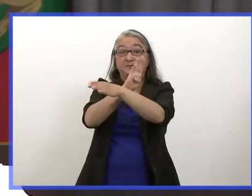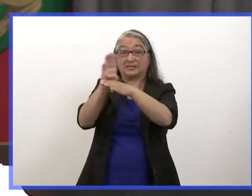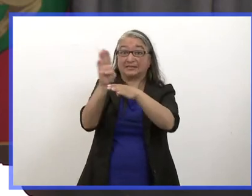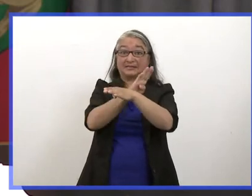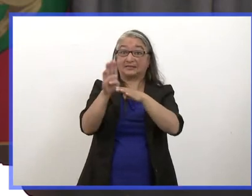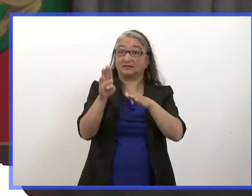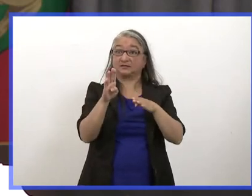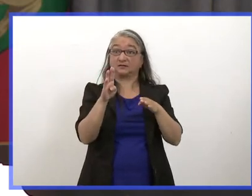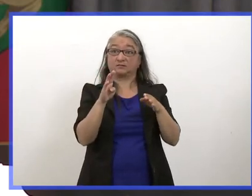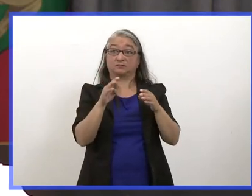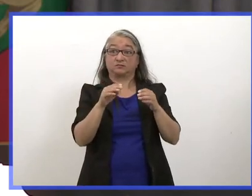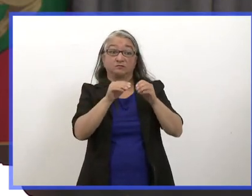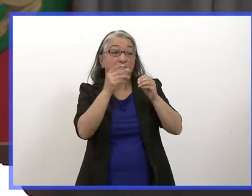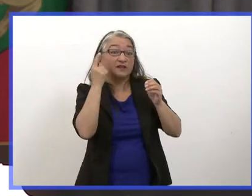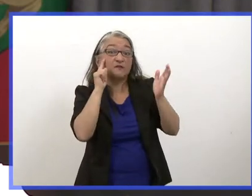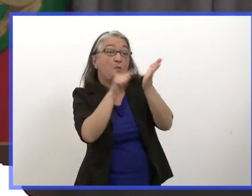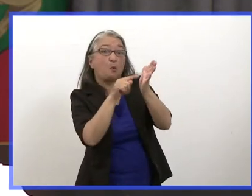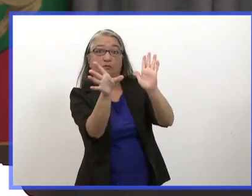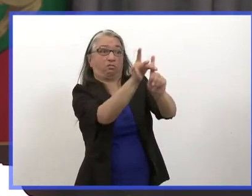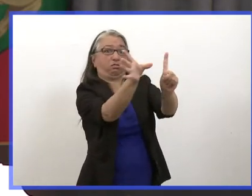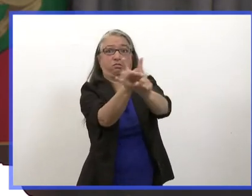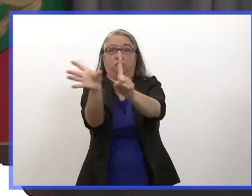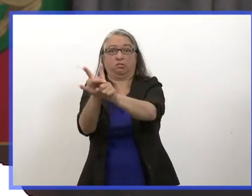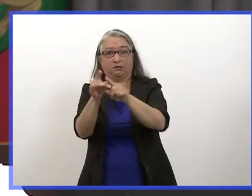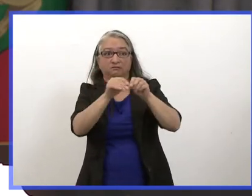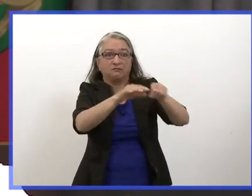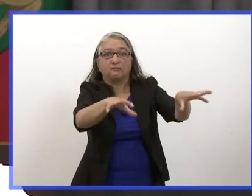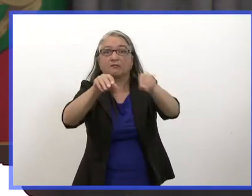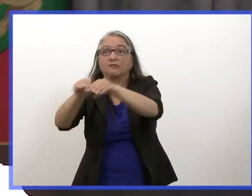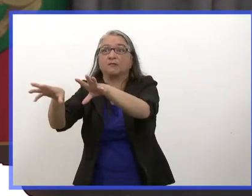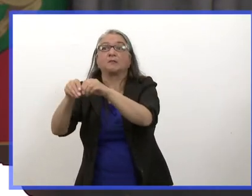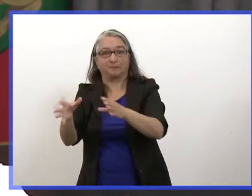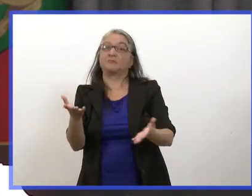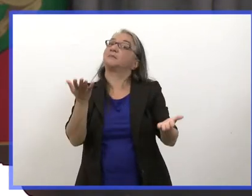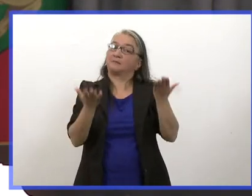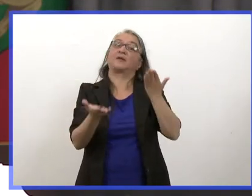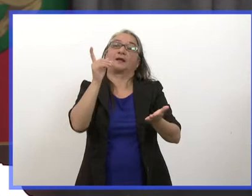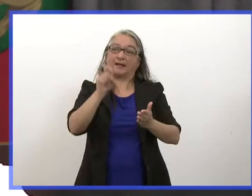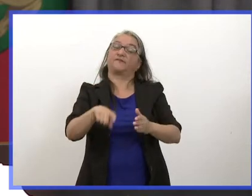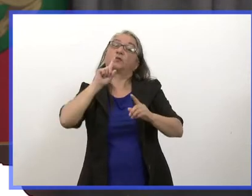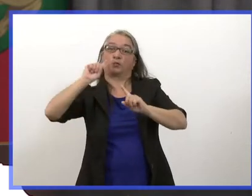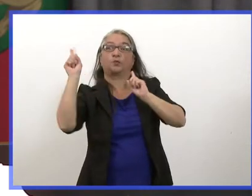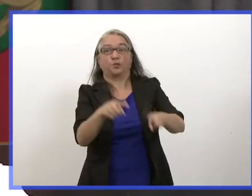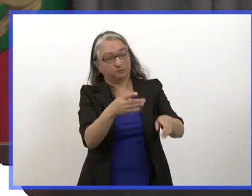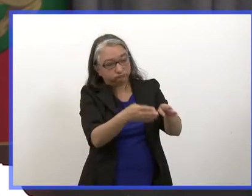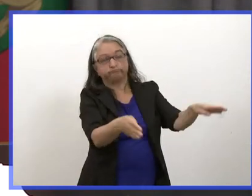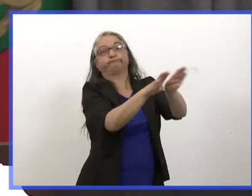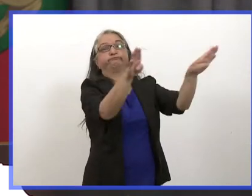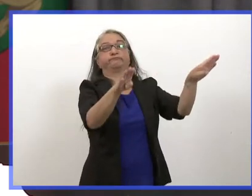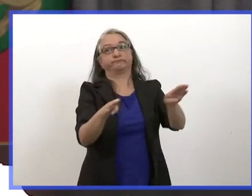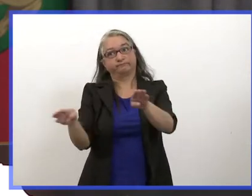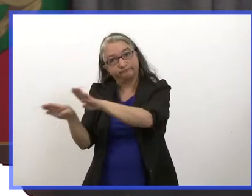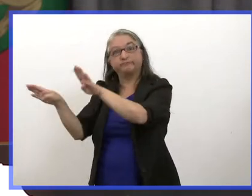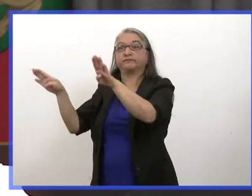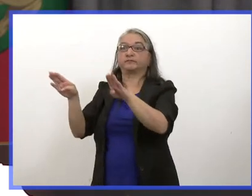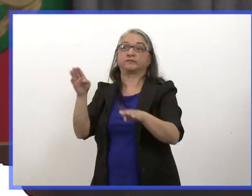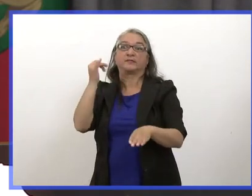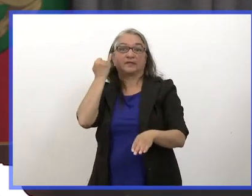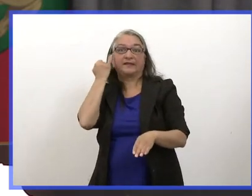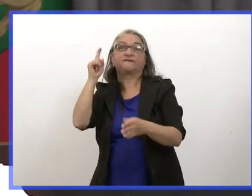This means that a factory, office, or warehouse may be ordered to close if we're identifying transmission in that